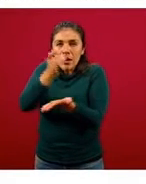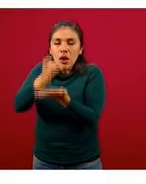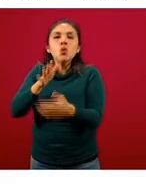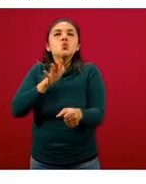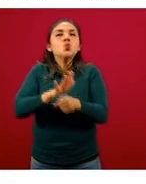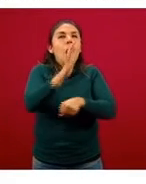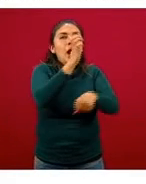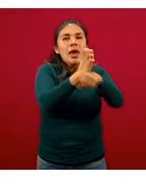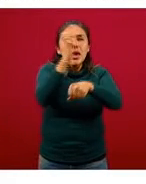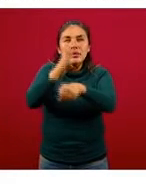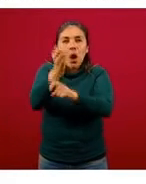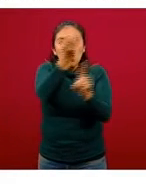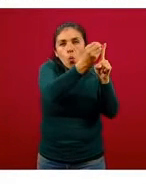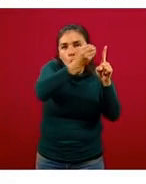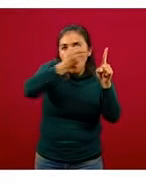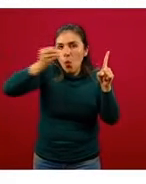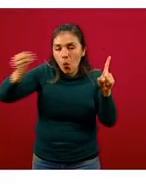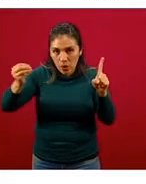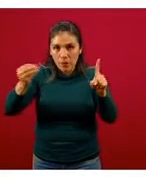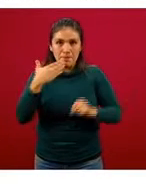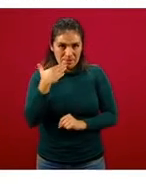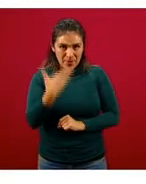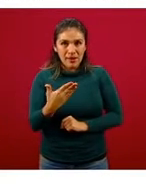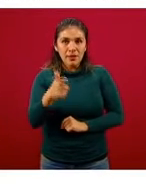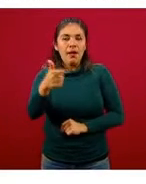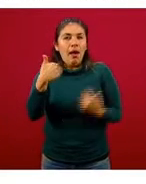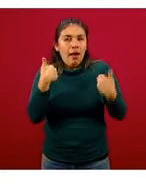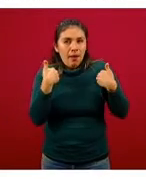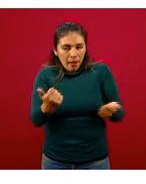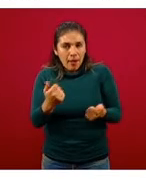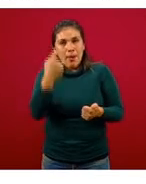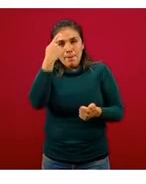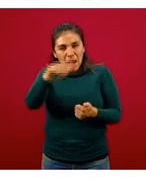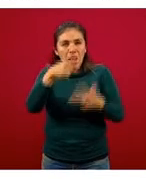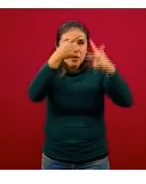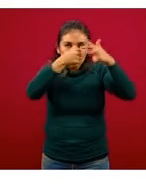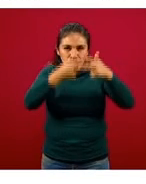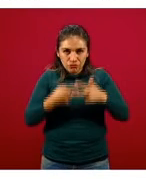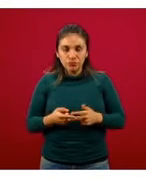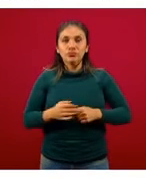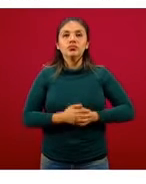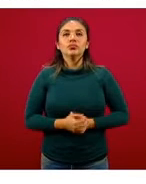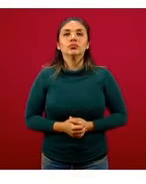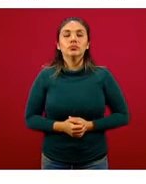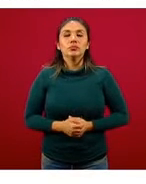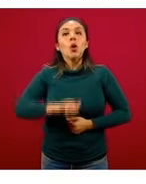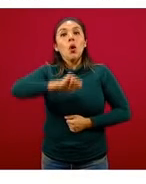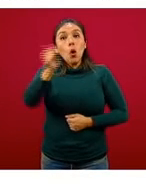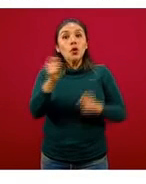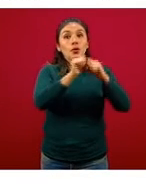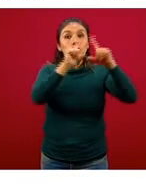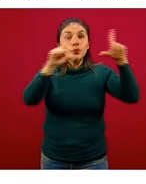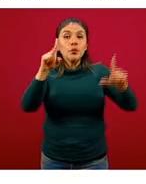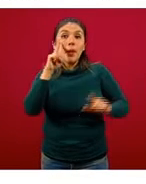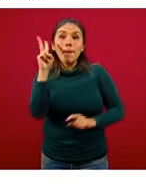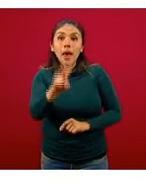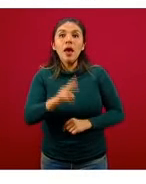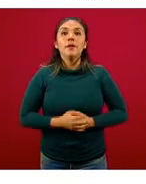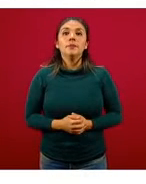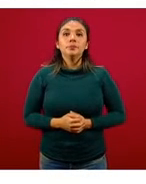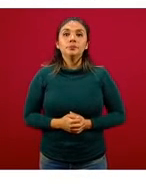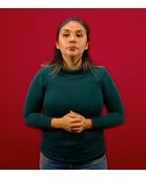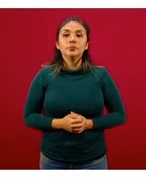appreciate the same distribution, but in the form of a bar graph, so you can better compare the numbers.